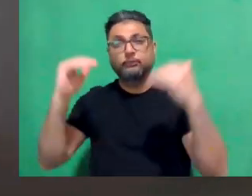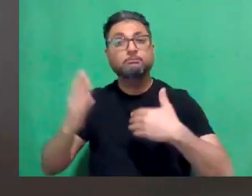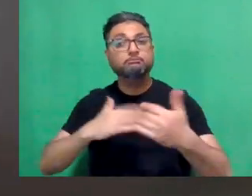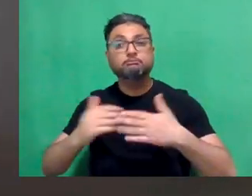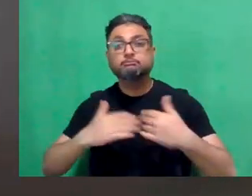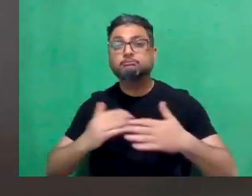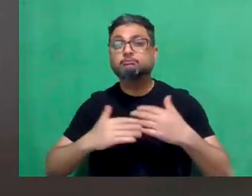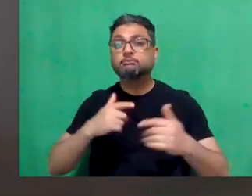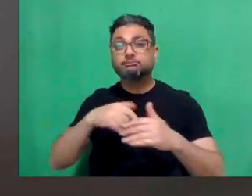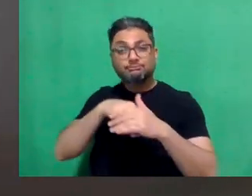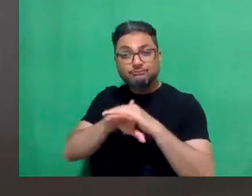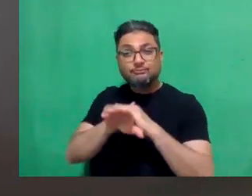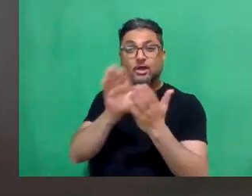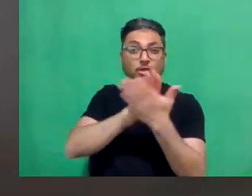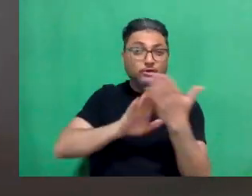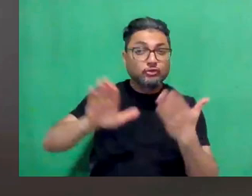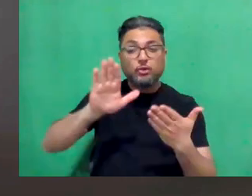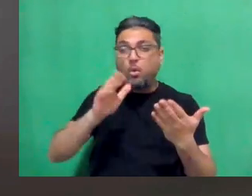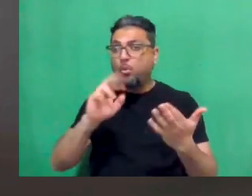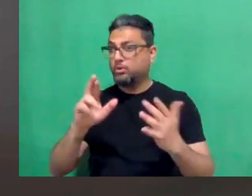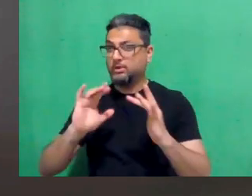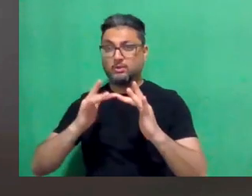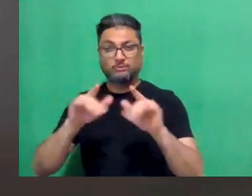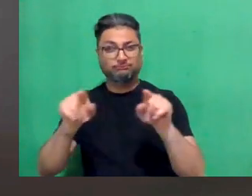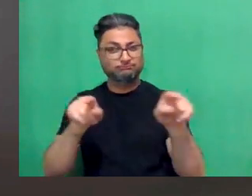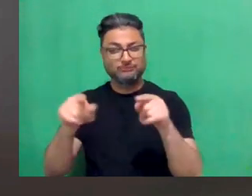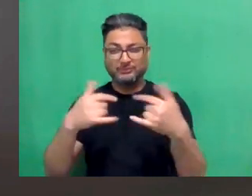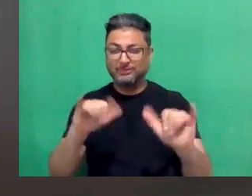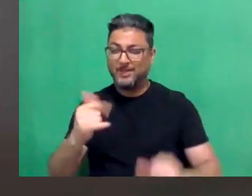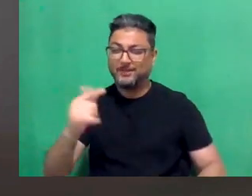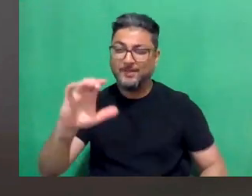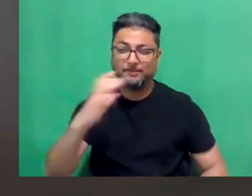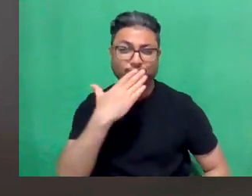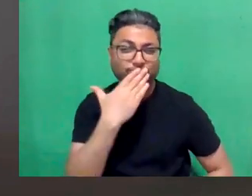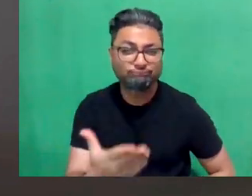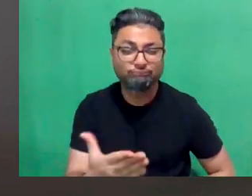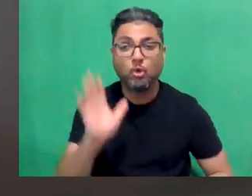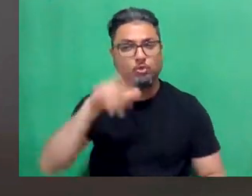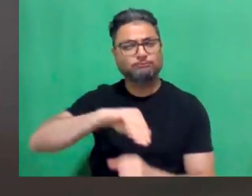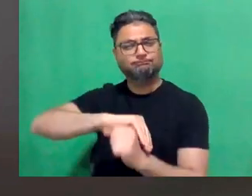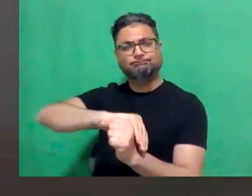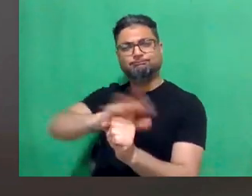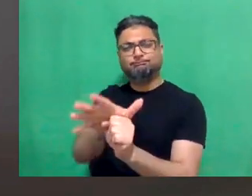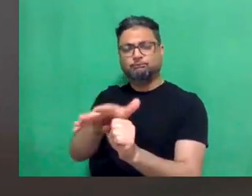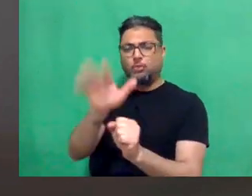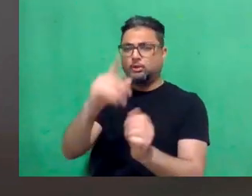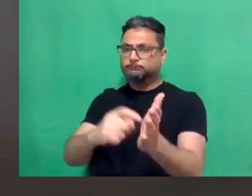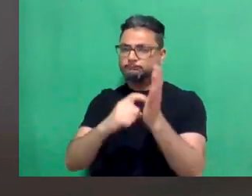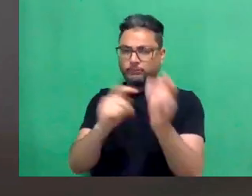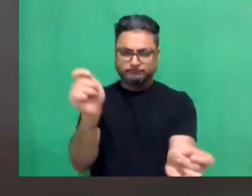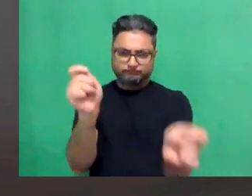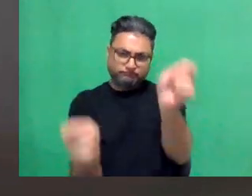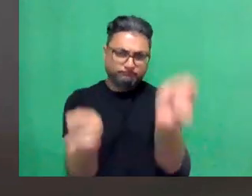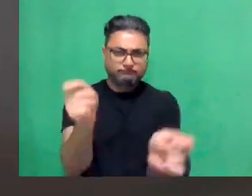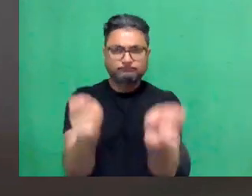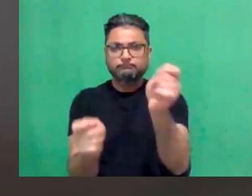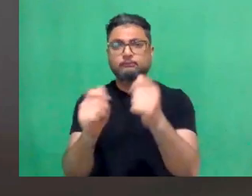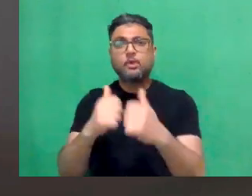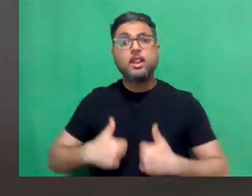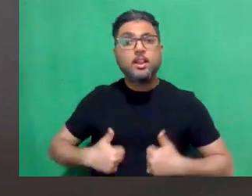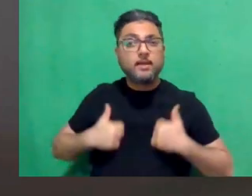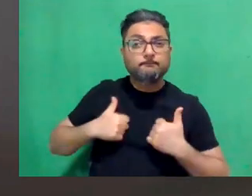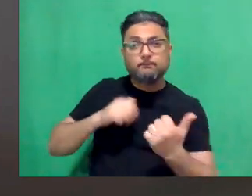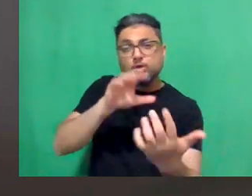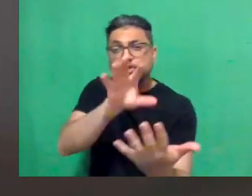or in person. The COVID-19 pandemic has required all of us to make big changes in how we live, learn, work,